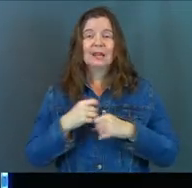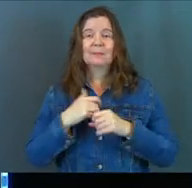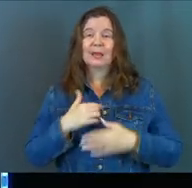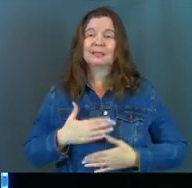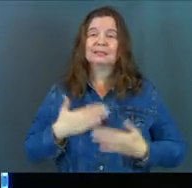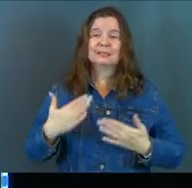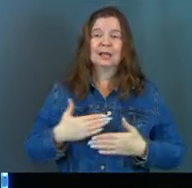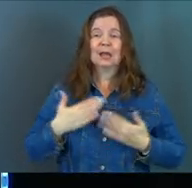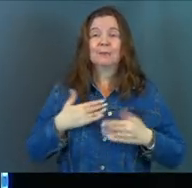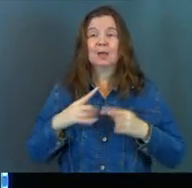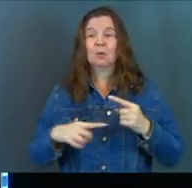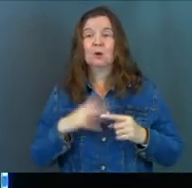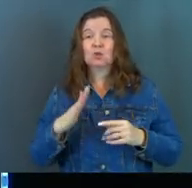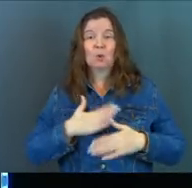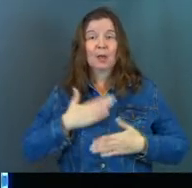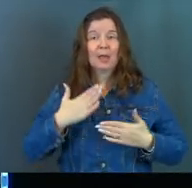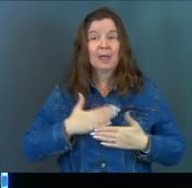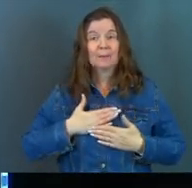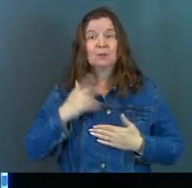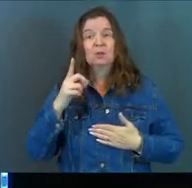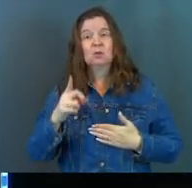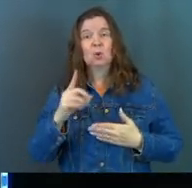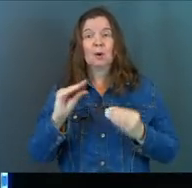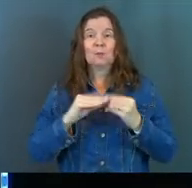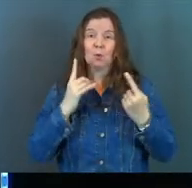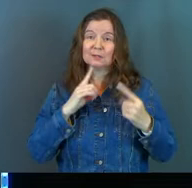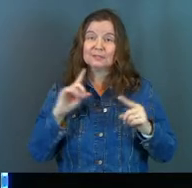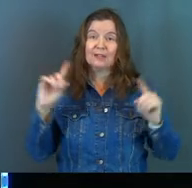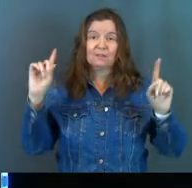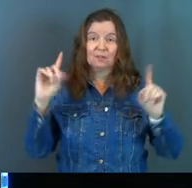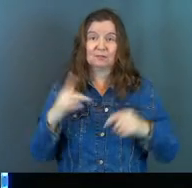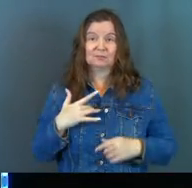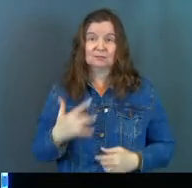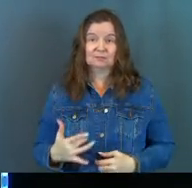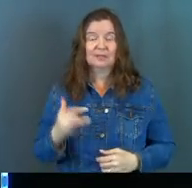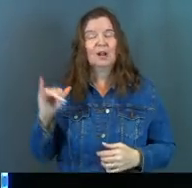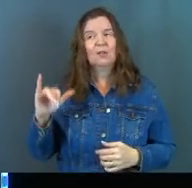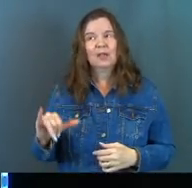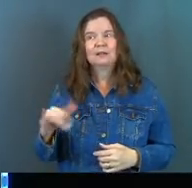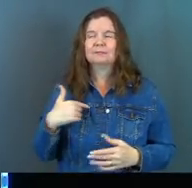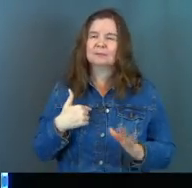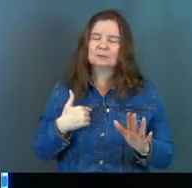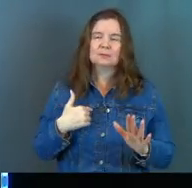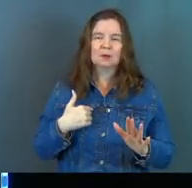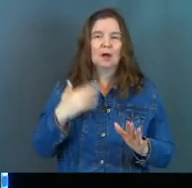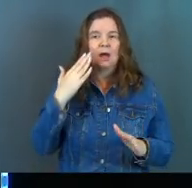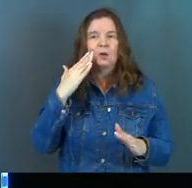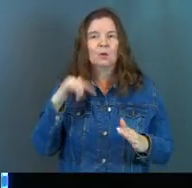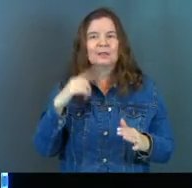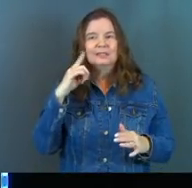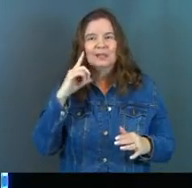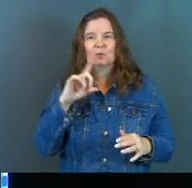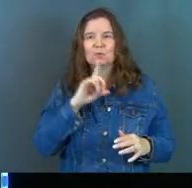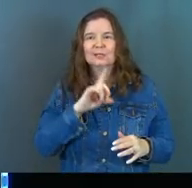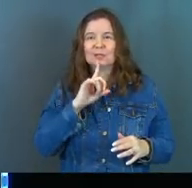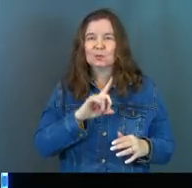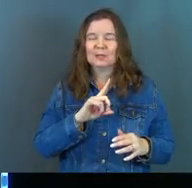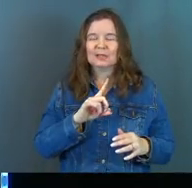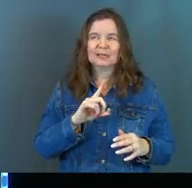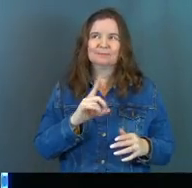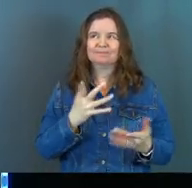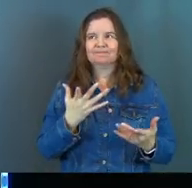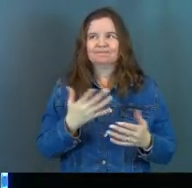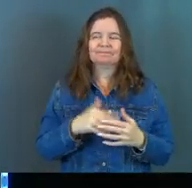makes us happy. And when you're happy, you're more successful. Now, that's, I know this sounds really, really